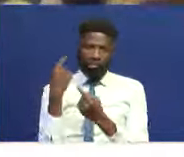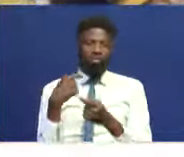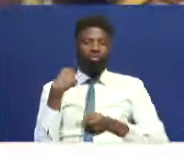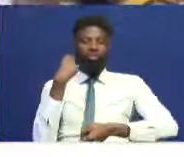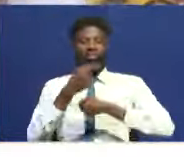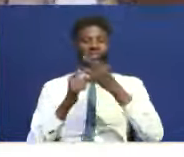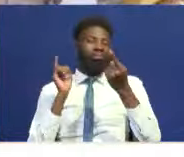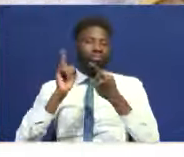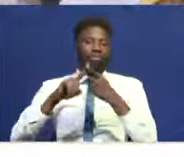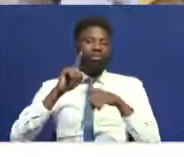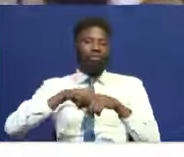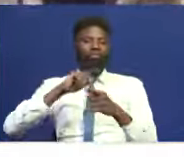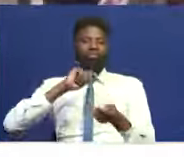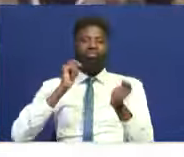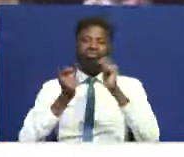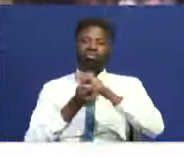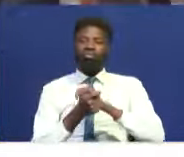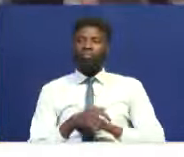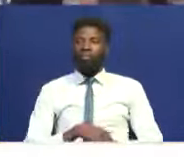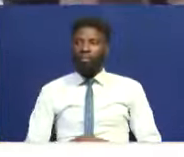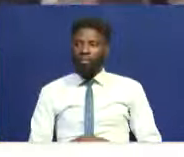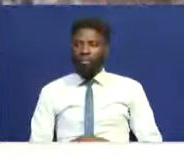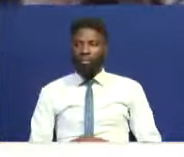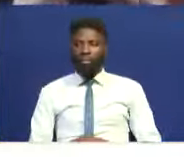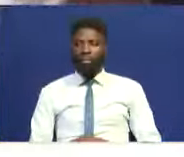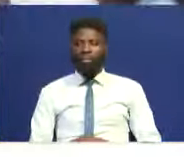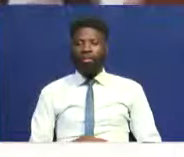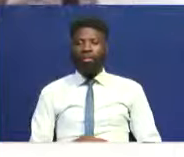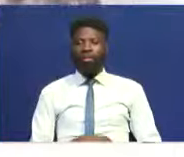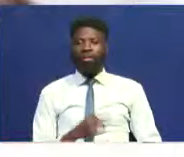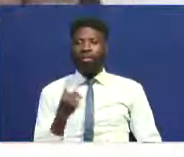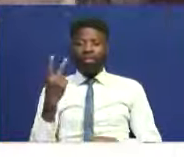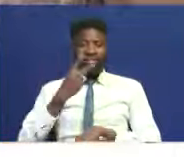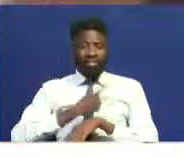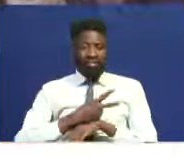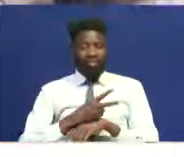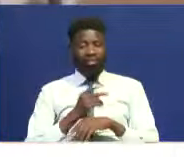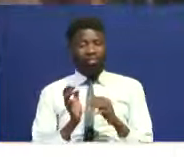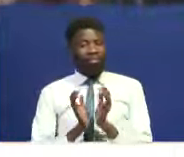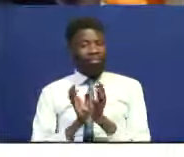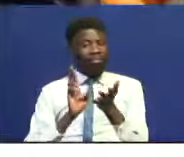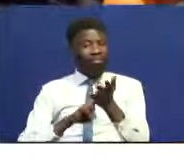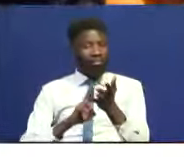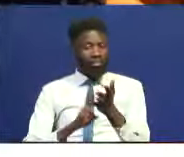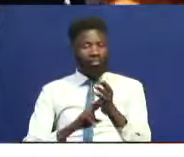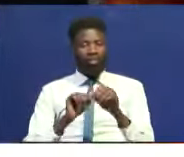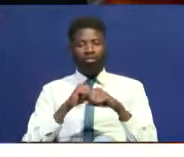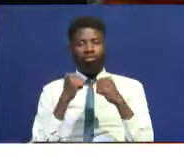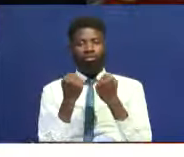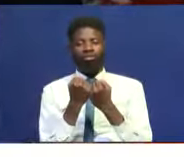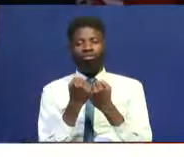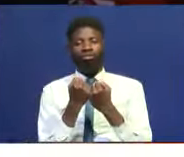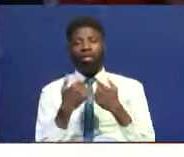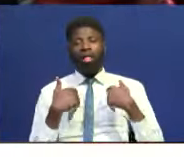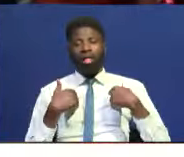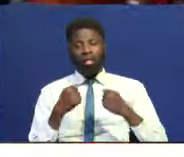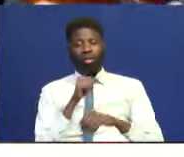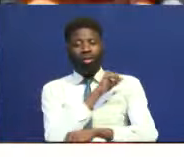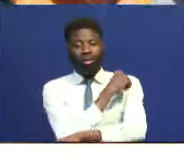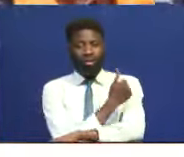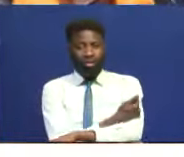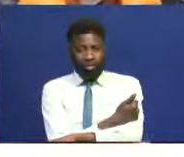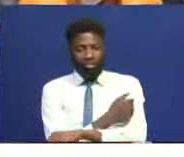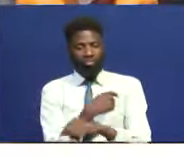2 days before mass registration for the new health insurance fund, dubbed Social Health Authority, Health Cabinet Secretary Susan